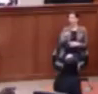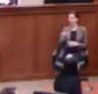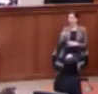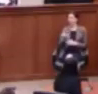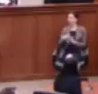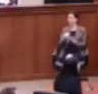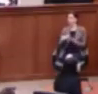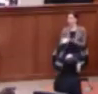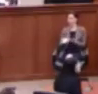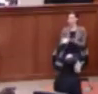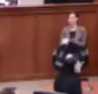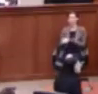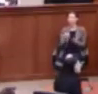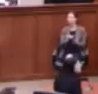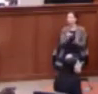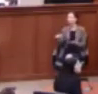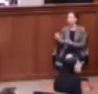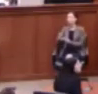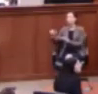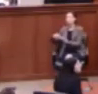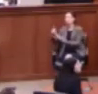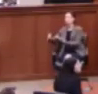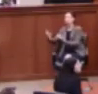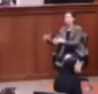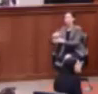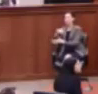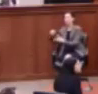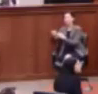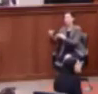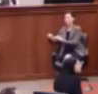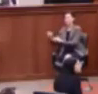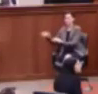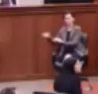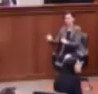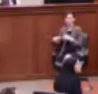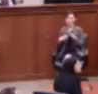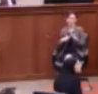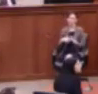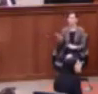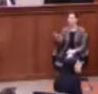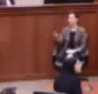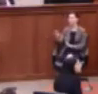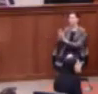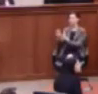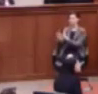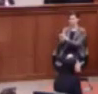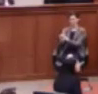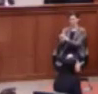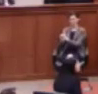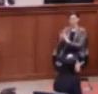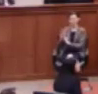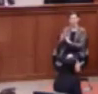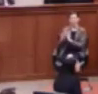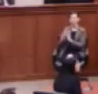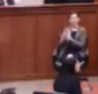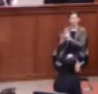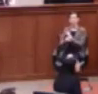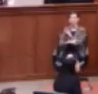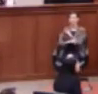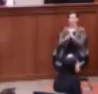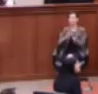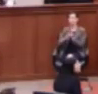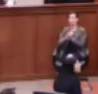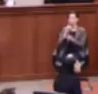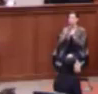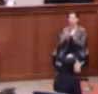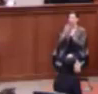is not unlike some of the programs that exist in other districts. For example, in Bossier, with the Bossier Parish School for Technology and